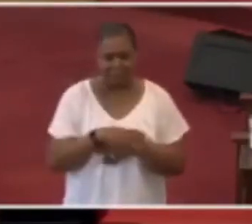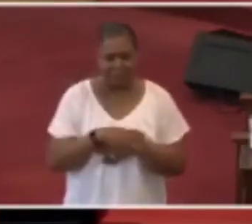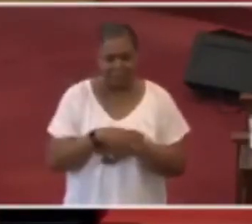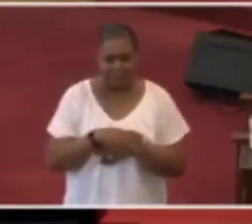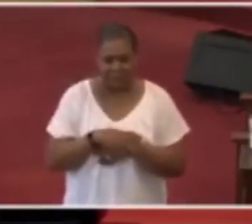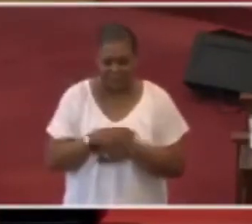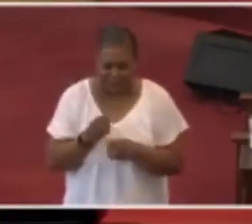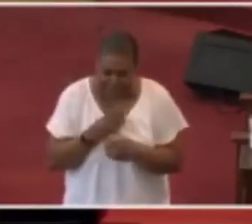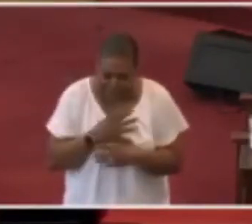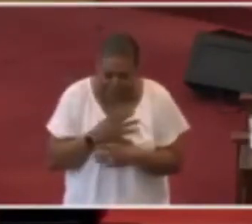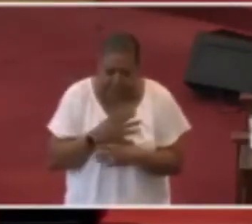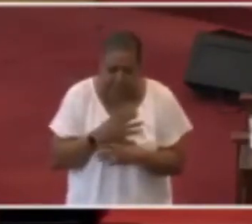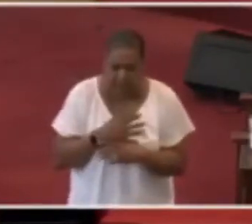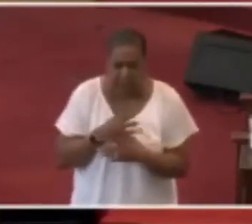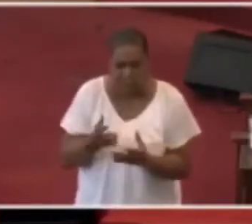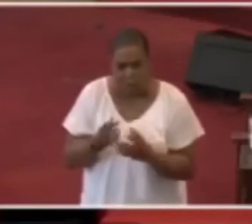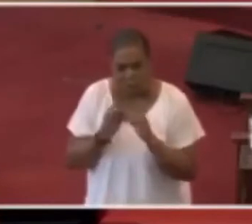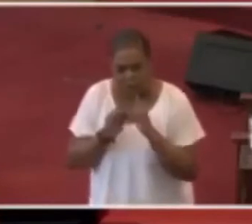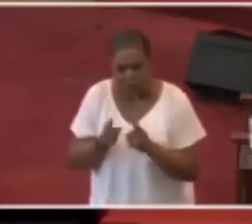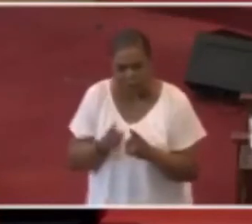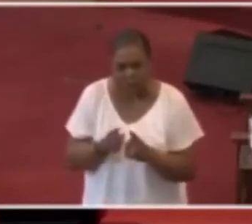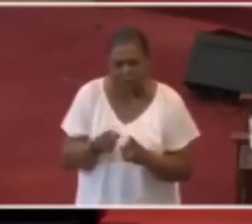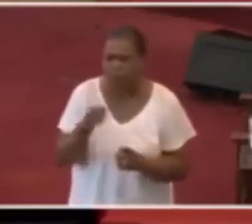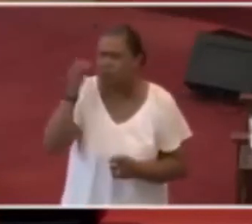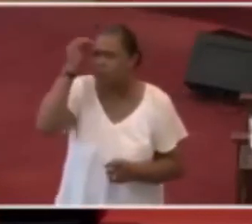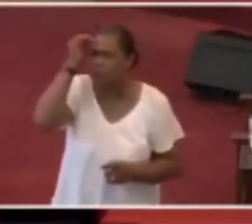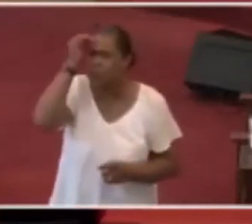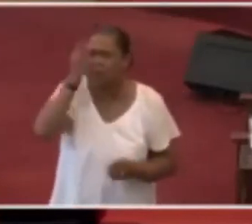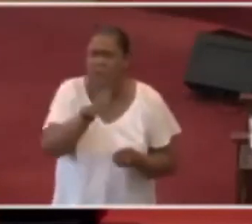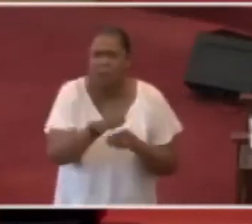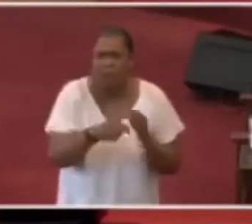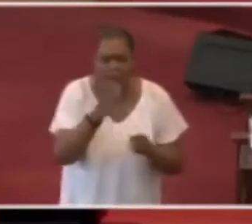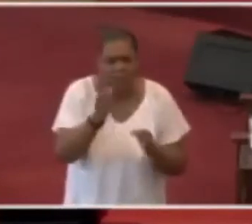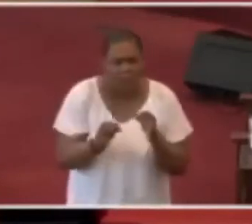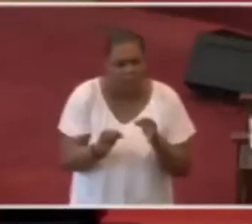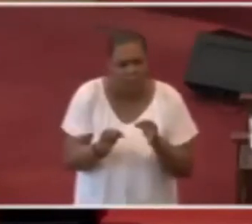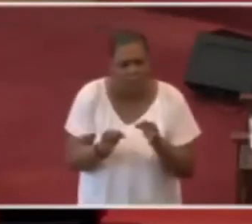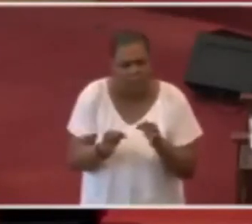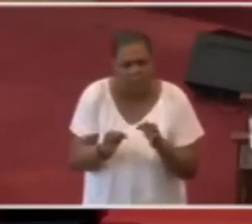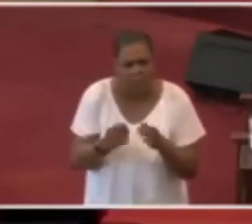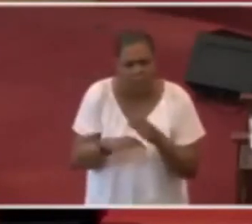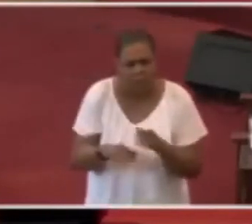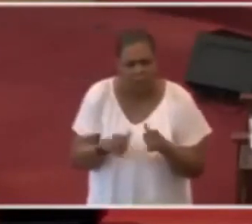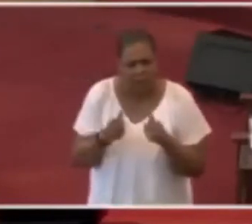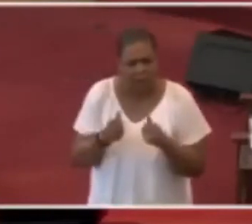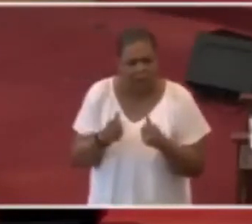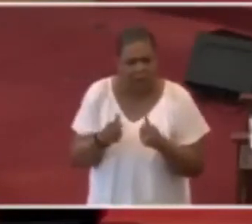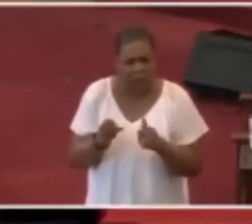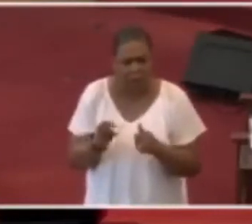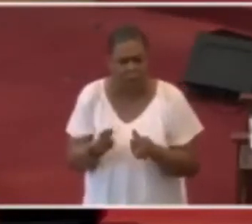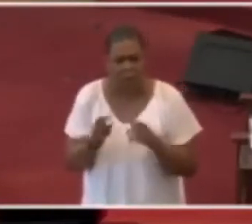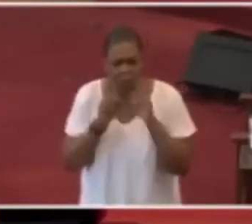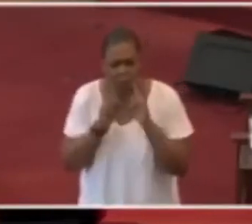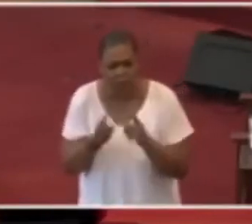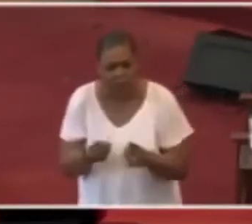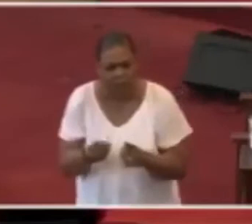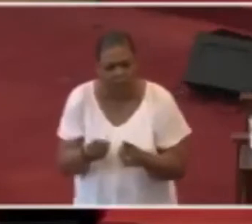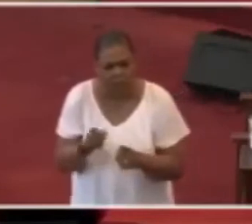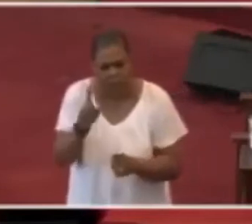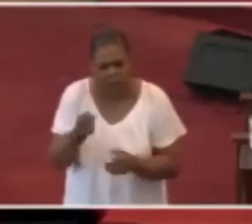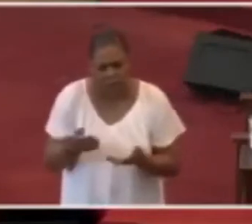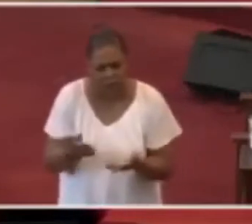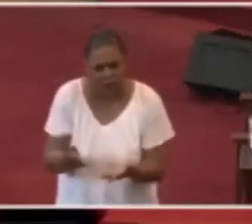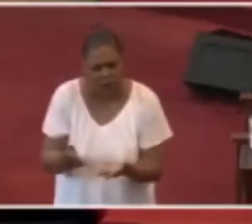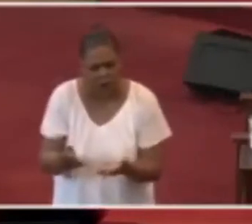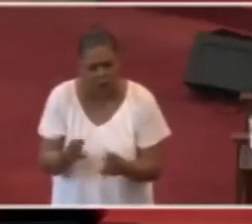answer? How thoughtful are you being about the critical decisions that need to be made in your life or about the responses that have to be